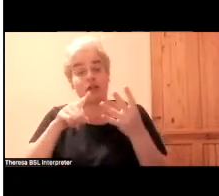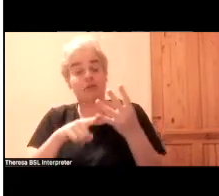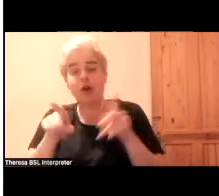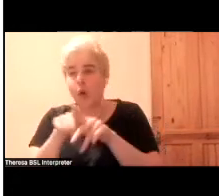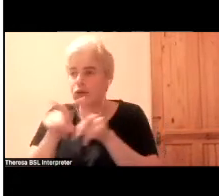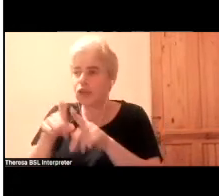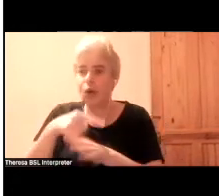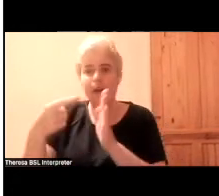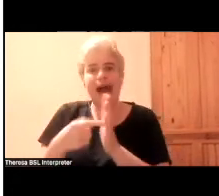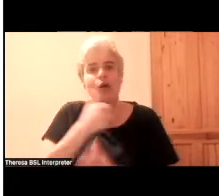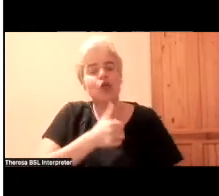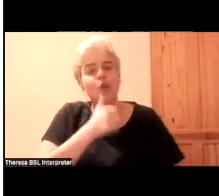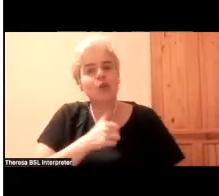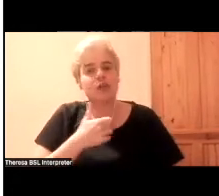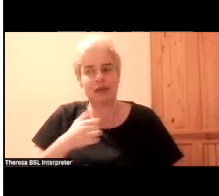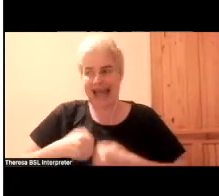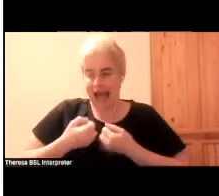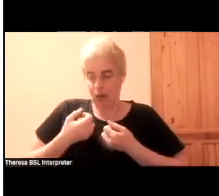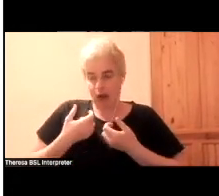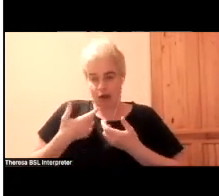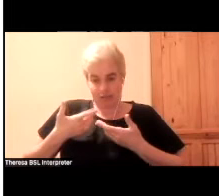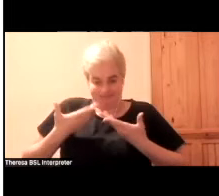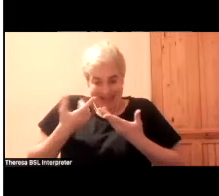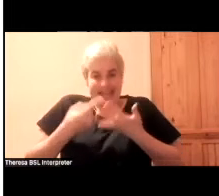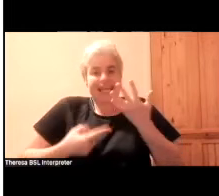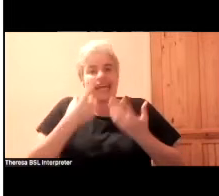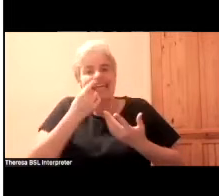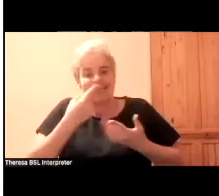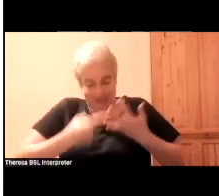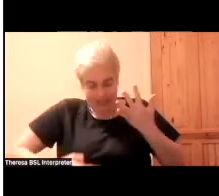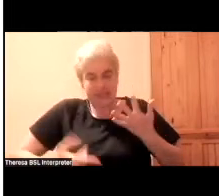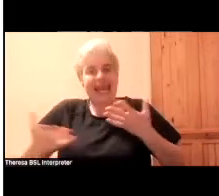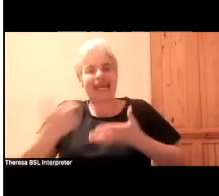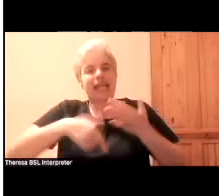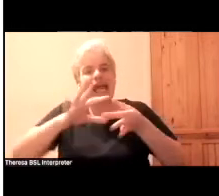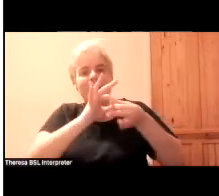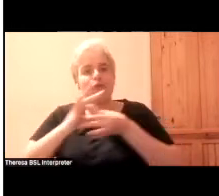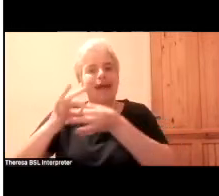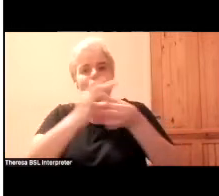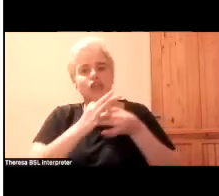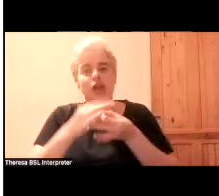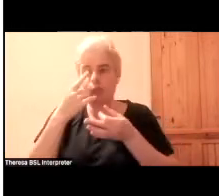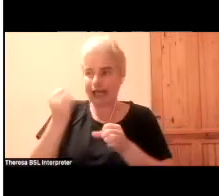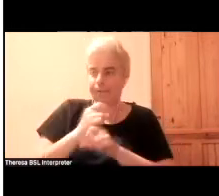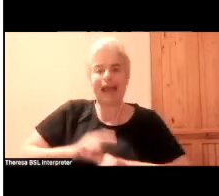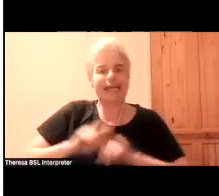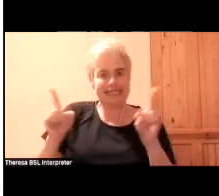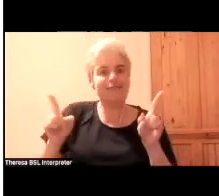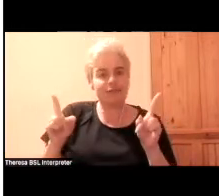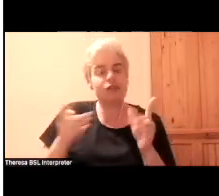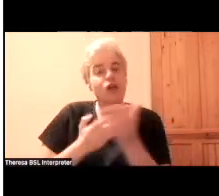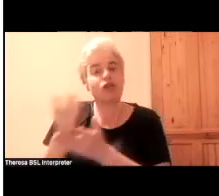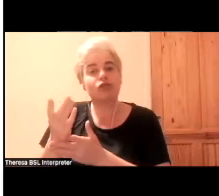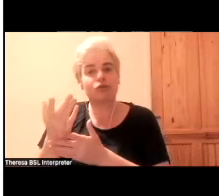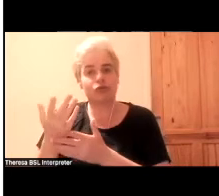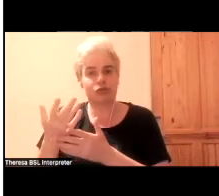also about using our gifts in collaboration. We can make a difference by stepping